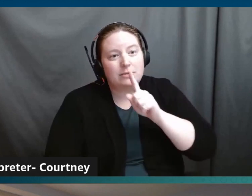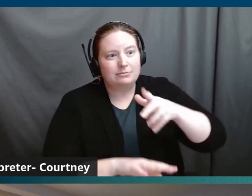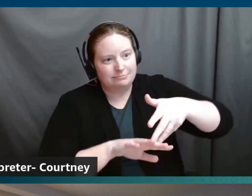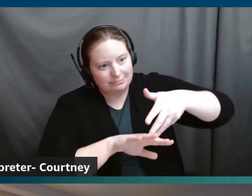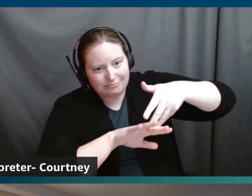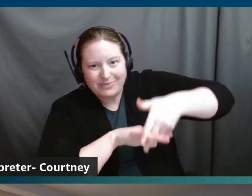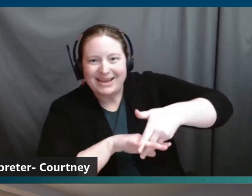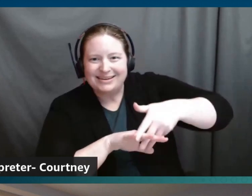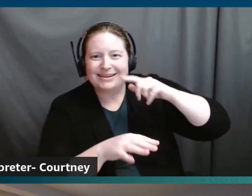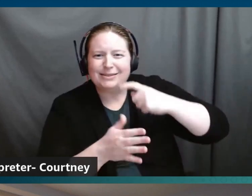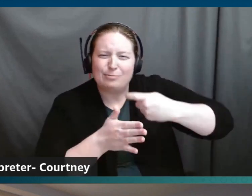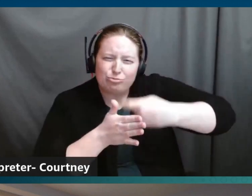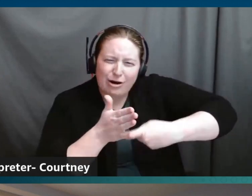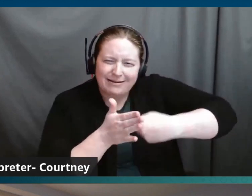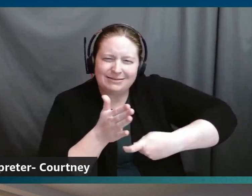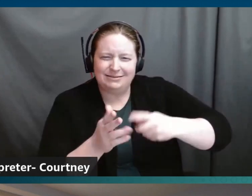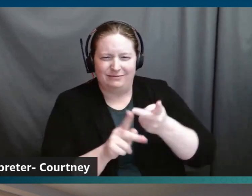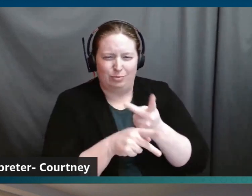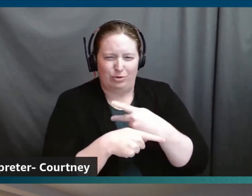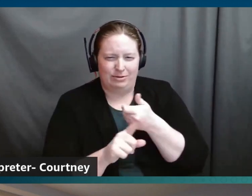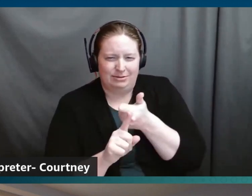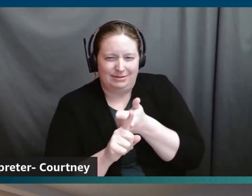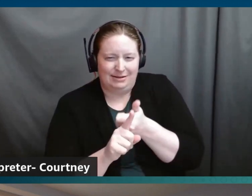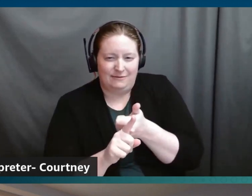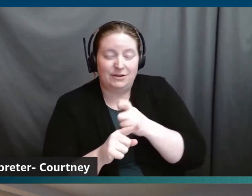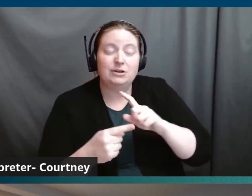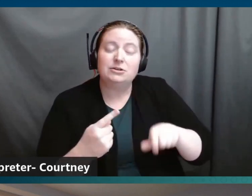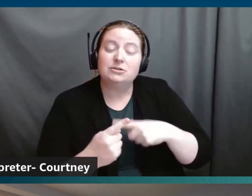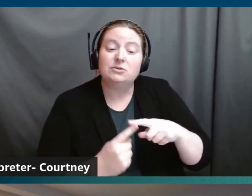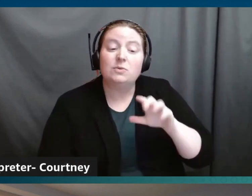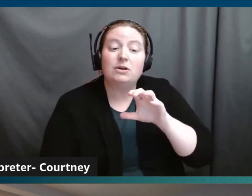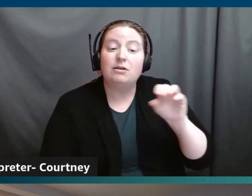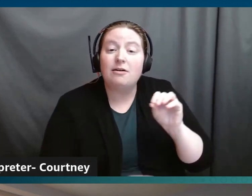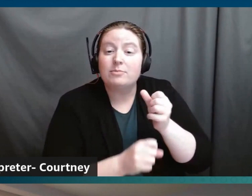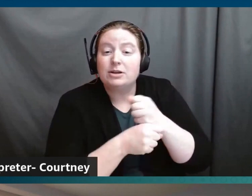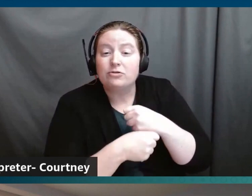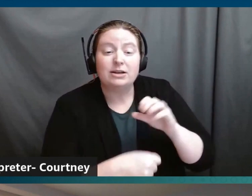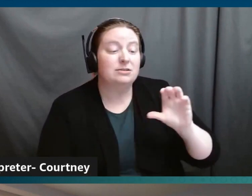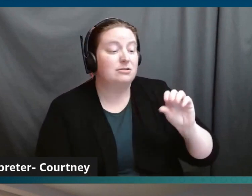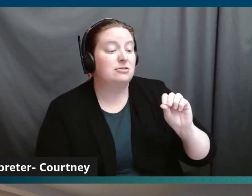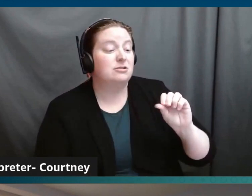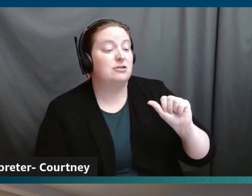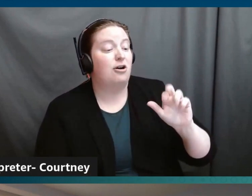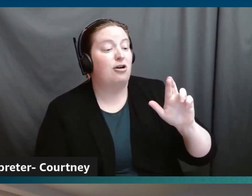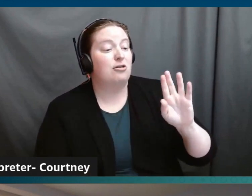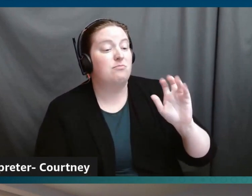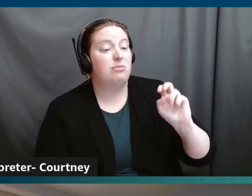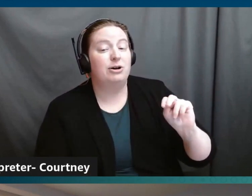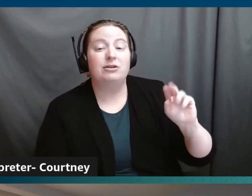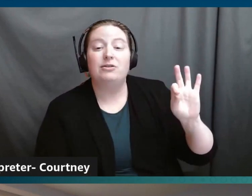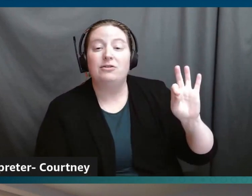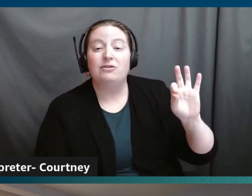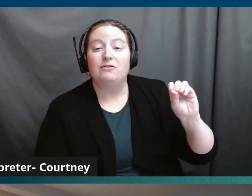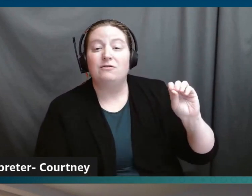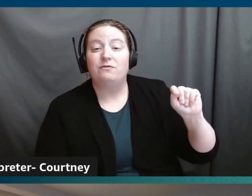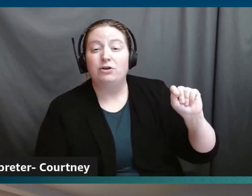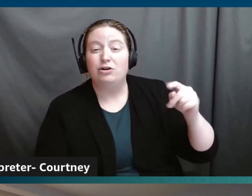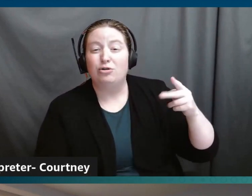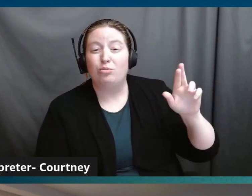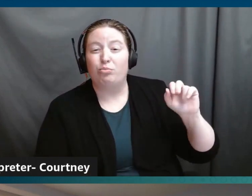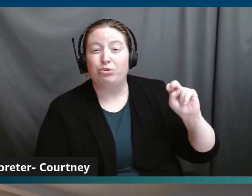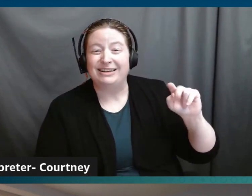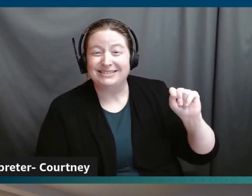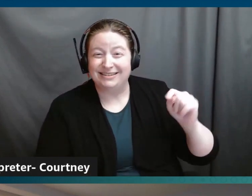price of products. So when a company creates carbon footprint, there is a cost for a society that's